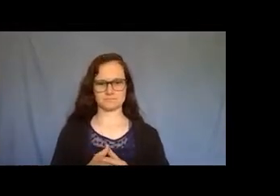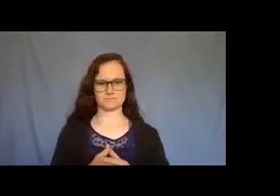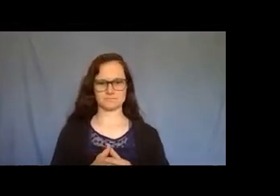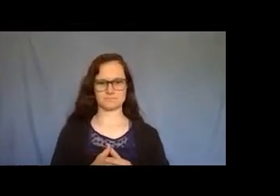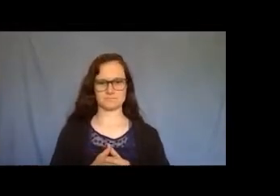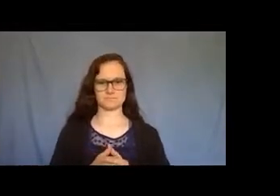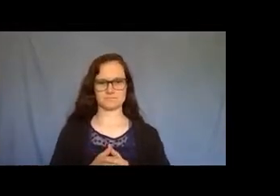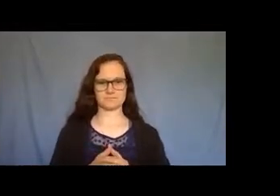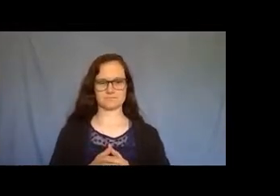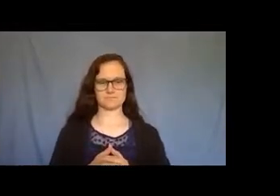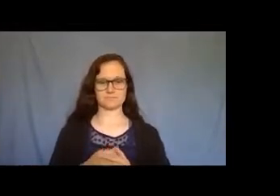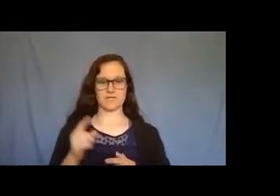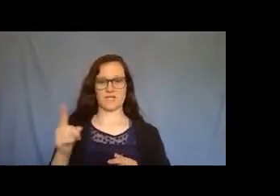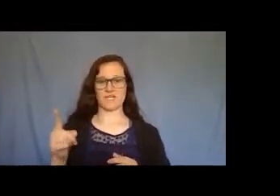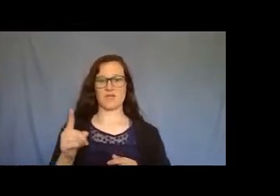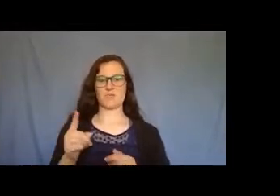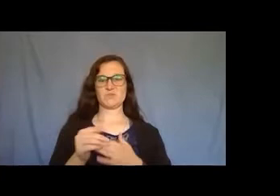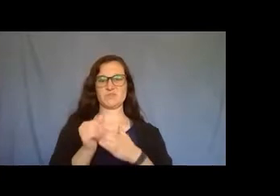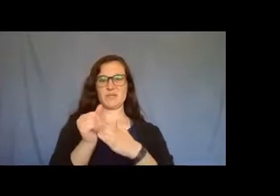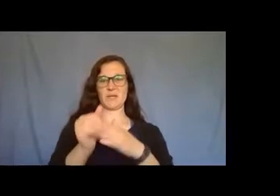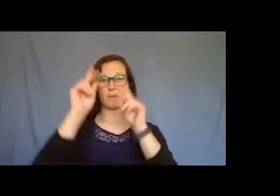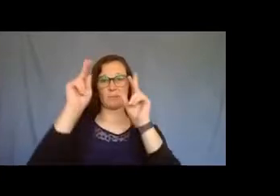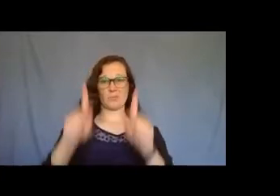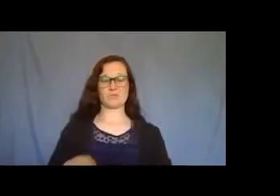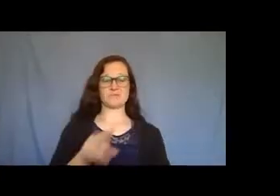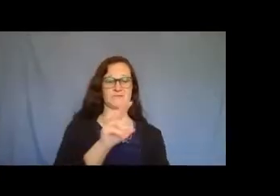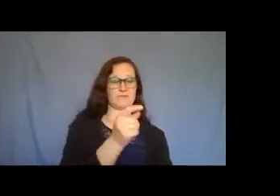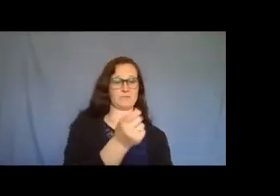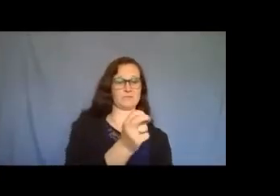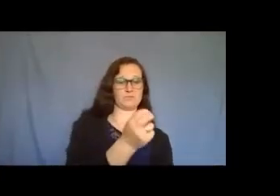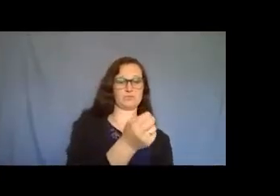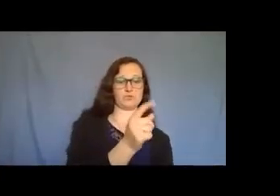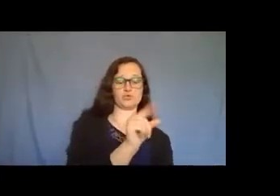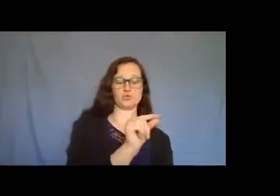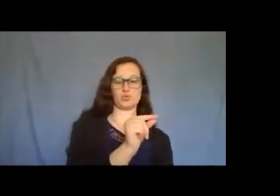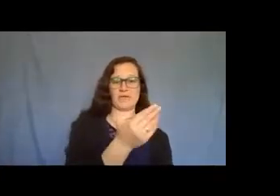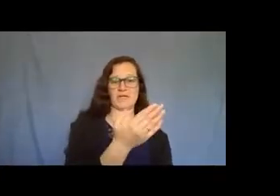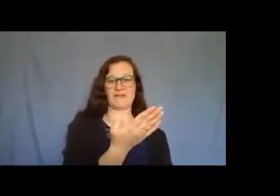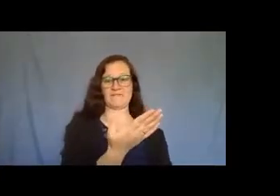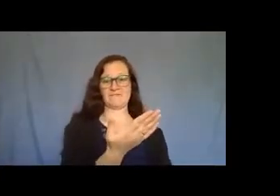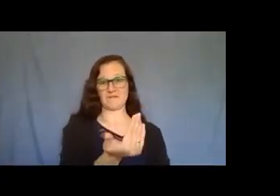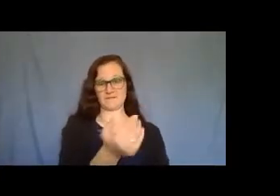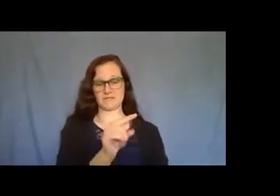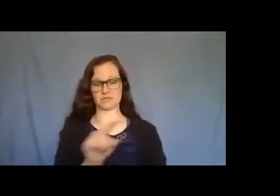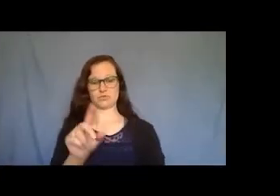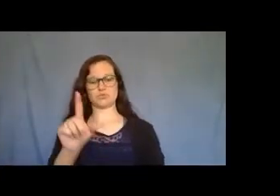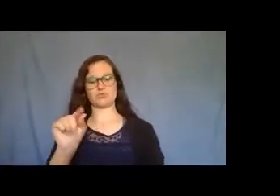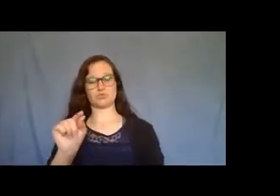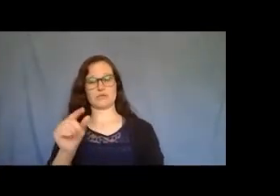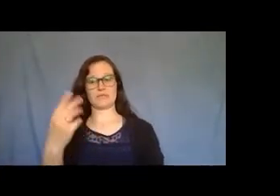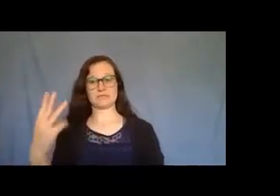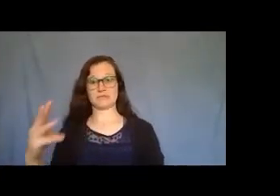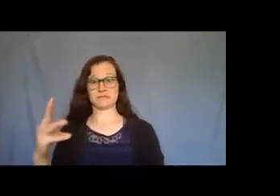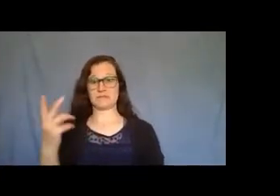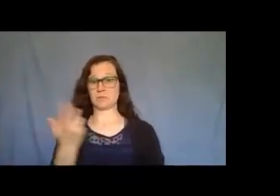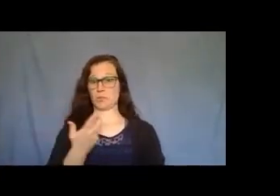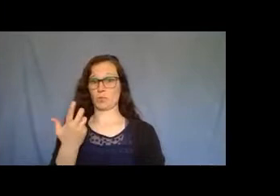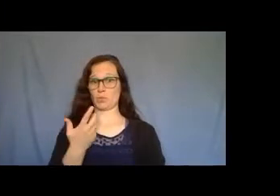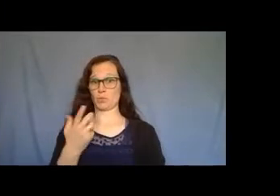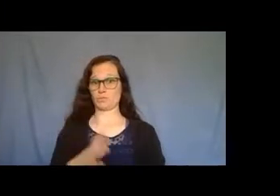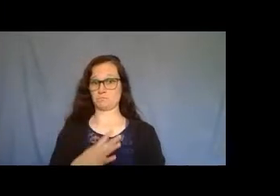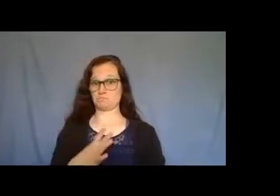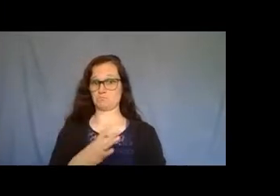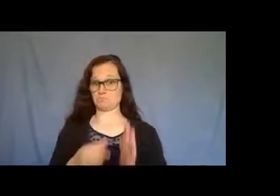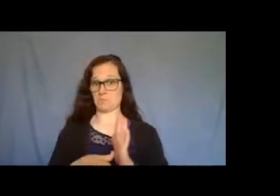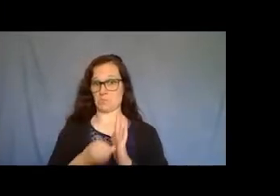section from 2015 through 2016. Chris began his career in Florida in 2000 at the Florida Department